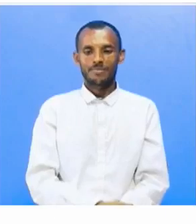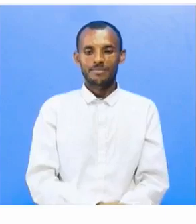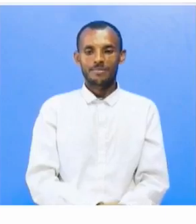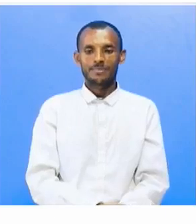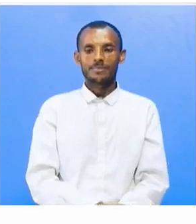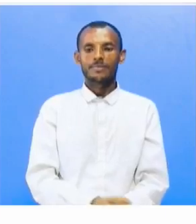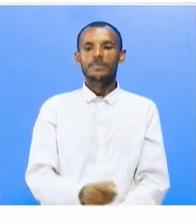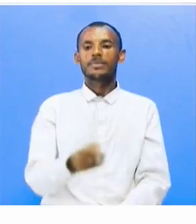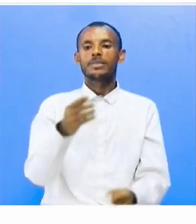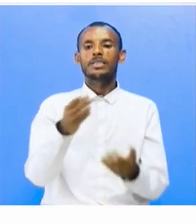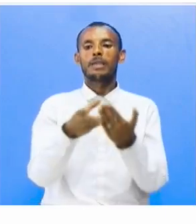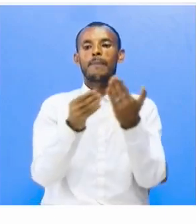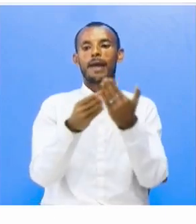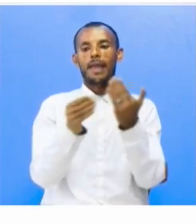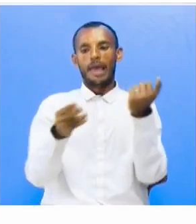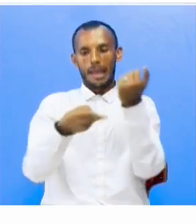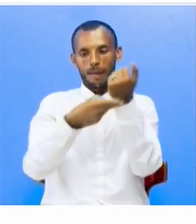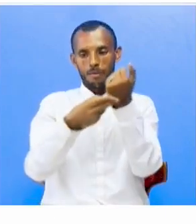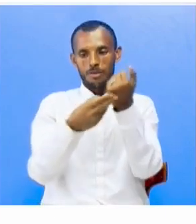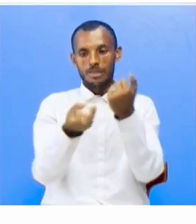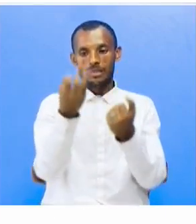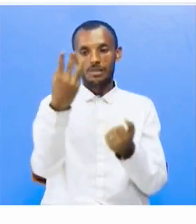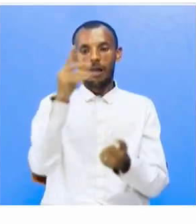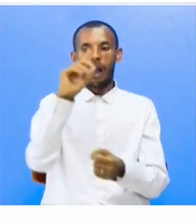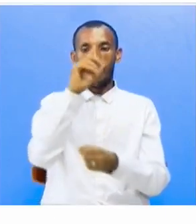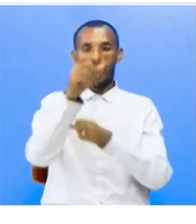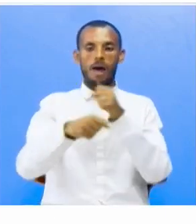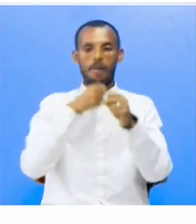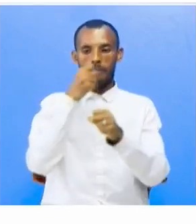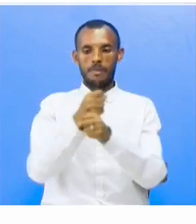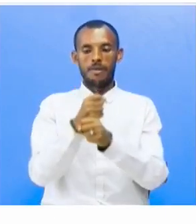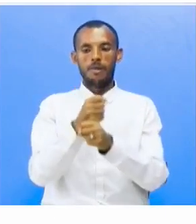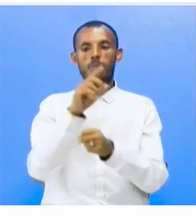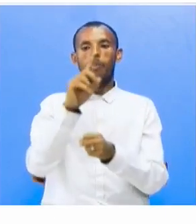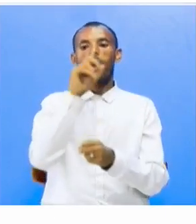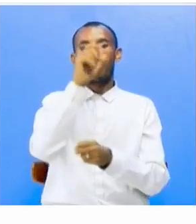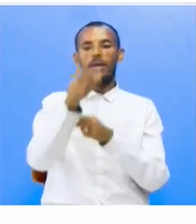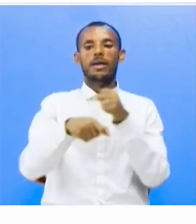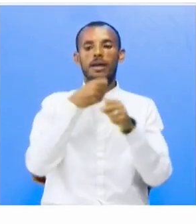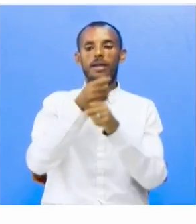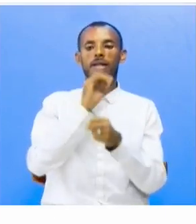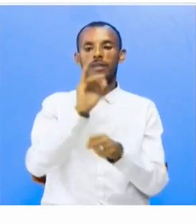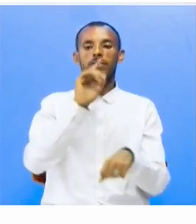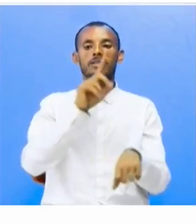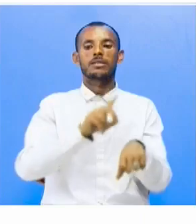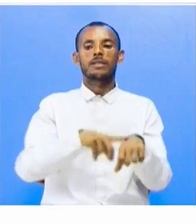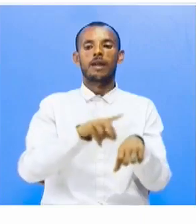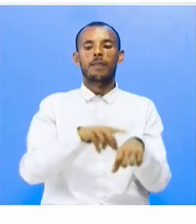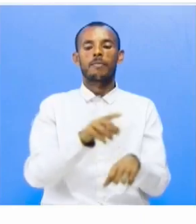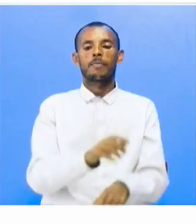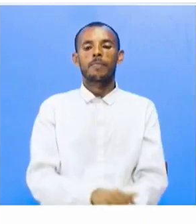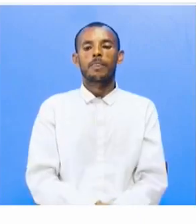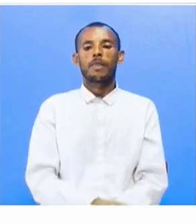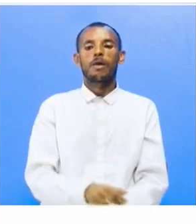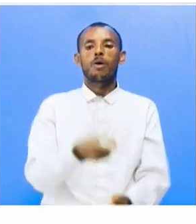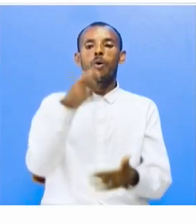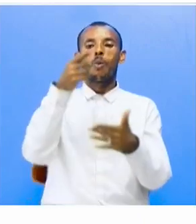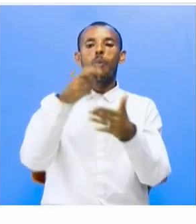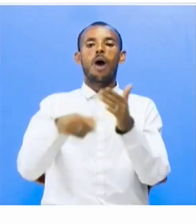is deposited. The time period is this 1 year. So what will